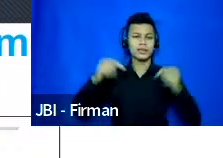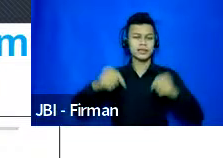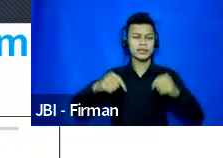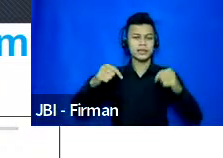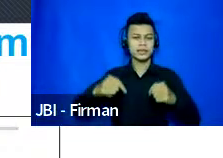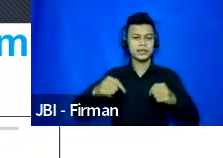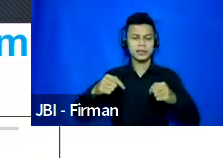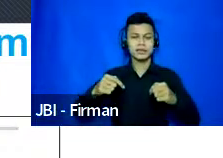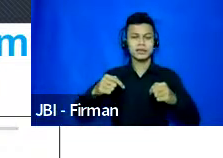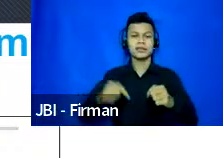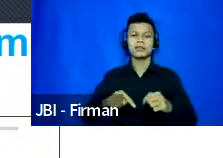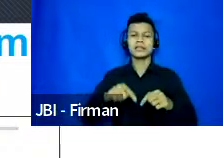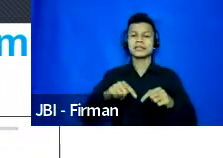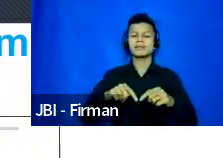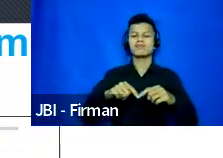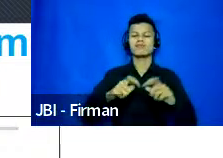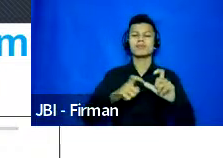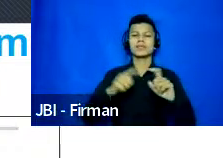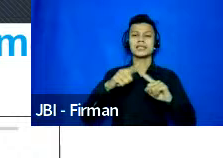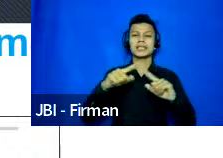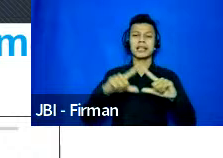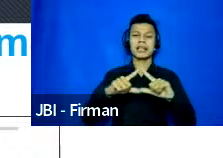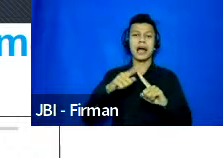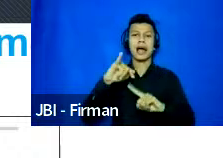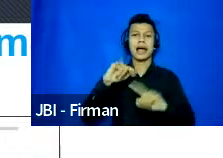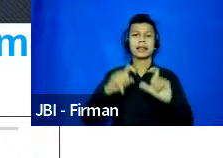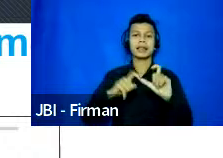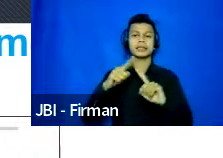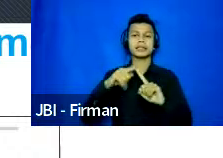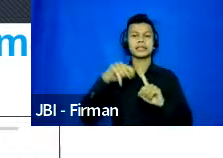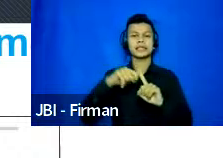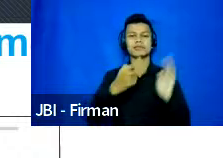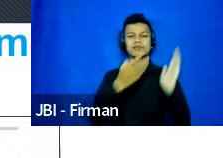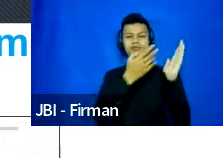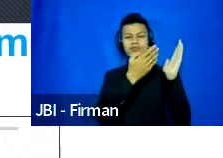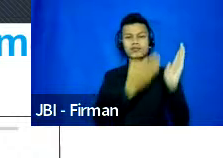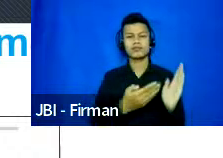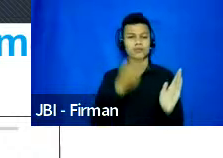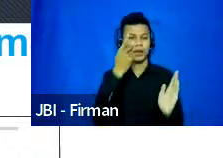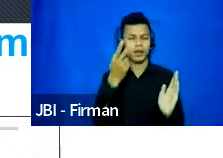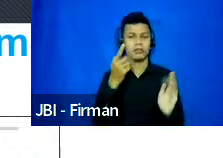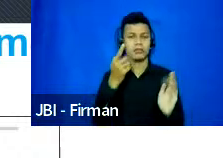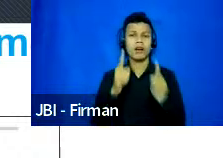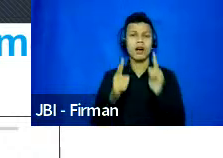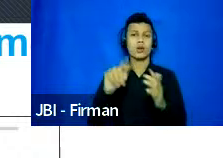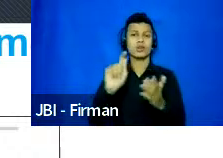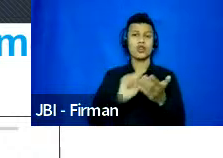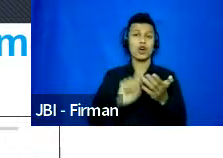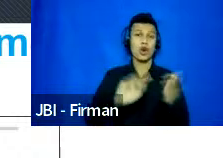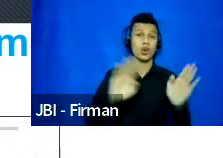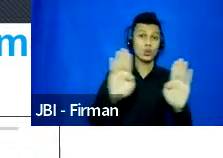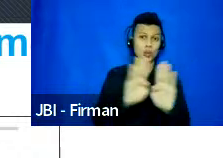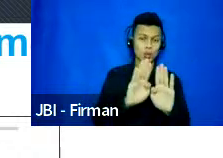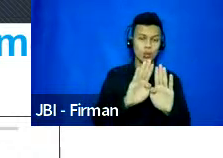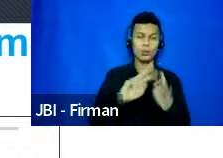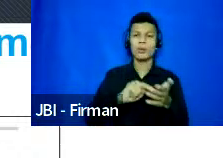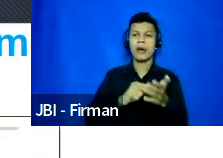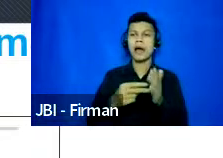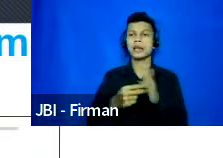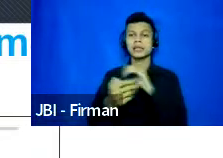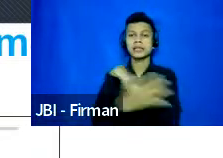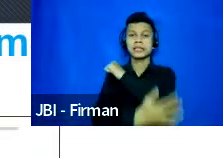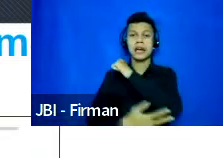that I've just mentioned, when schools closed, countries in the region really were innovative and implemented